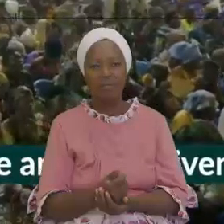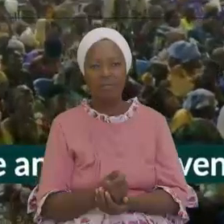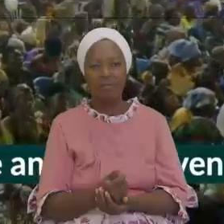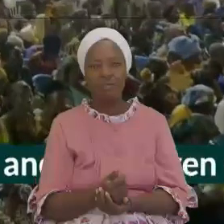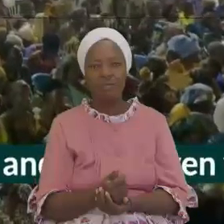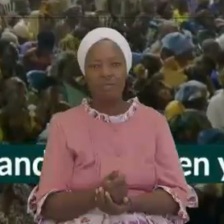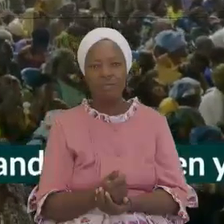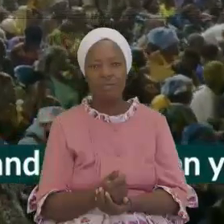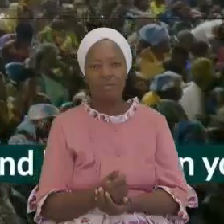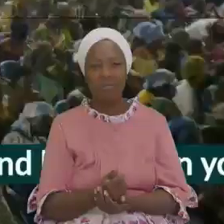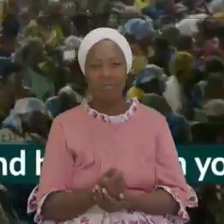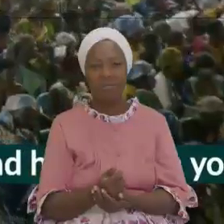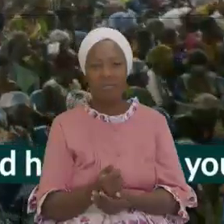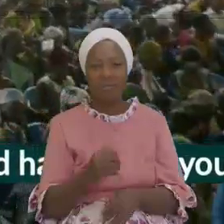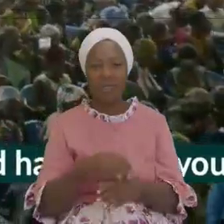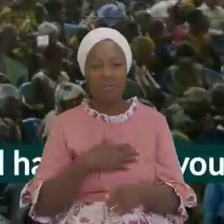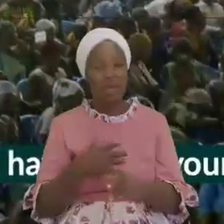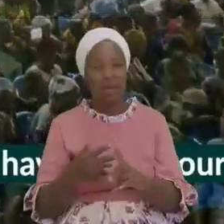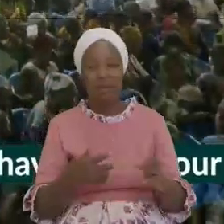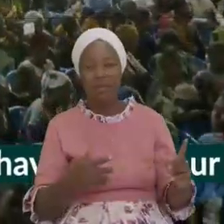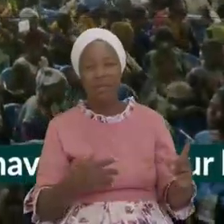At my left,